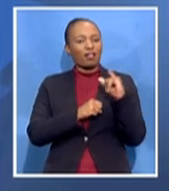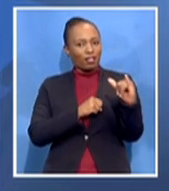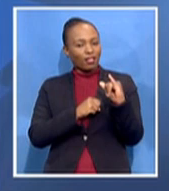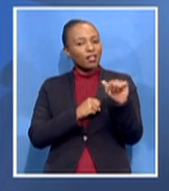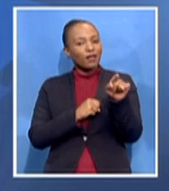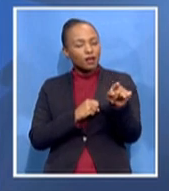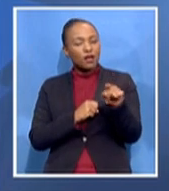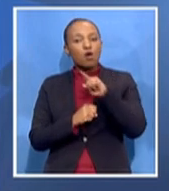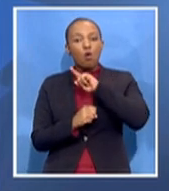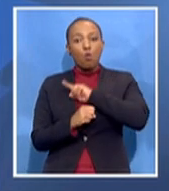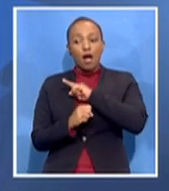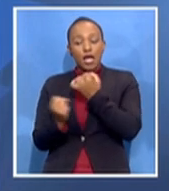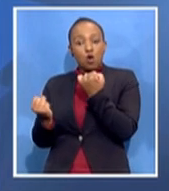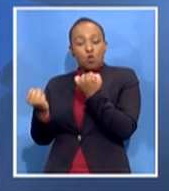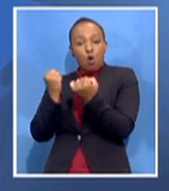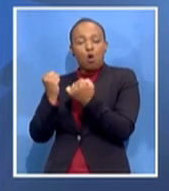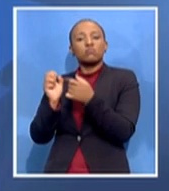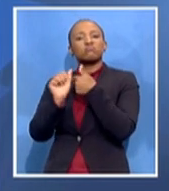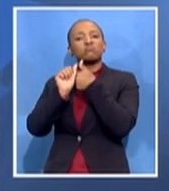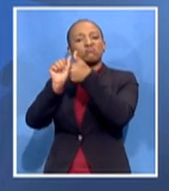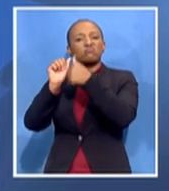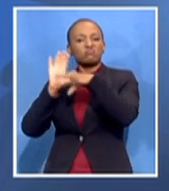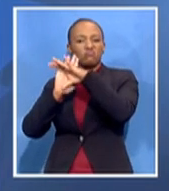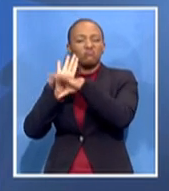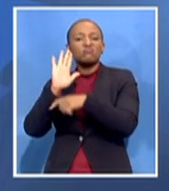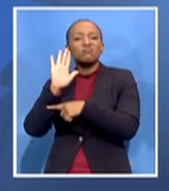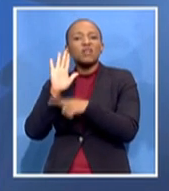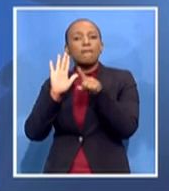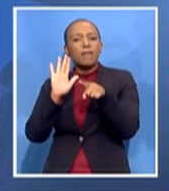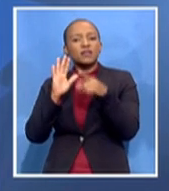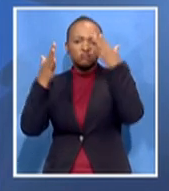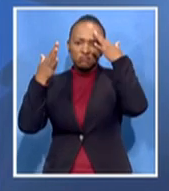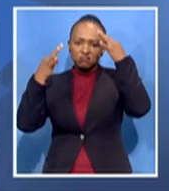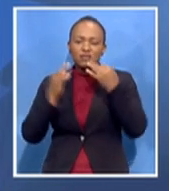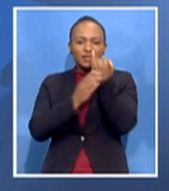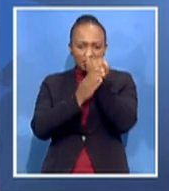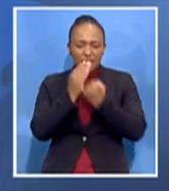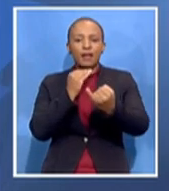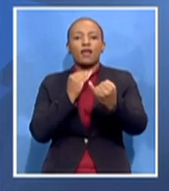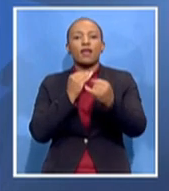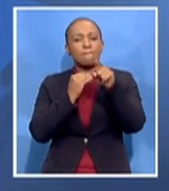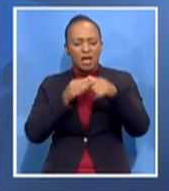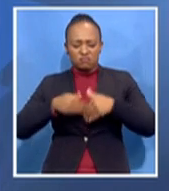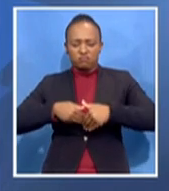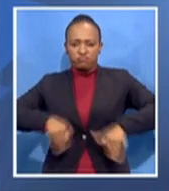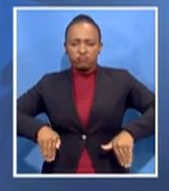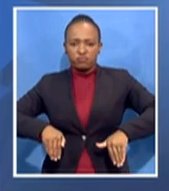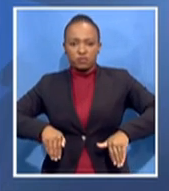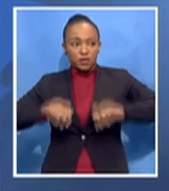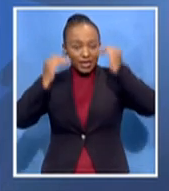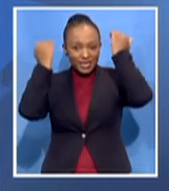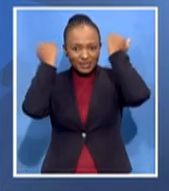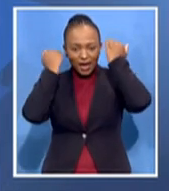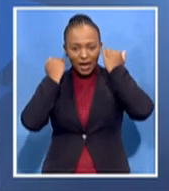to act independently and impartially. The judges act without fear of the